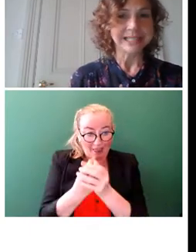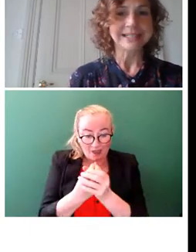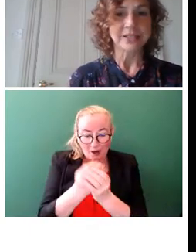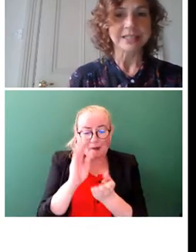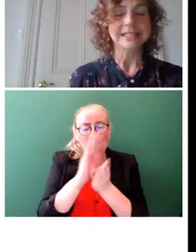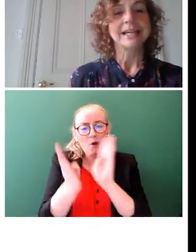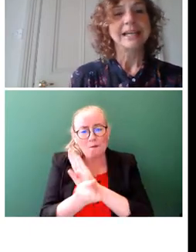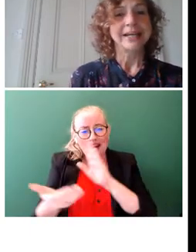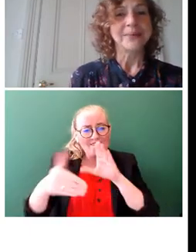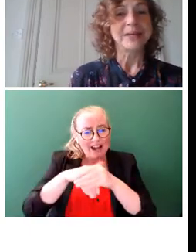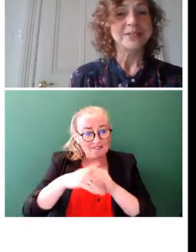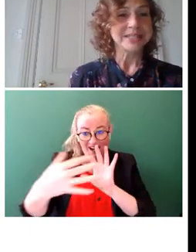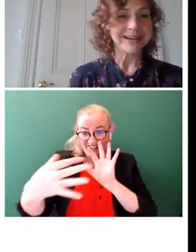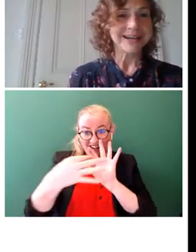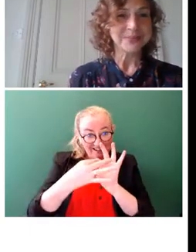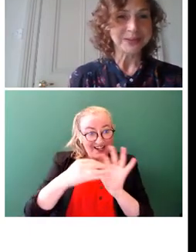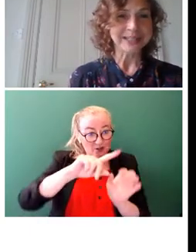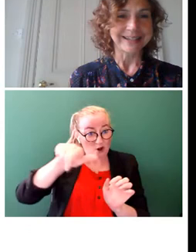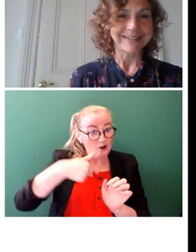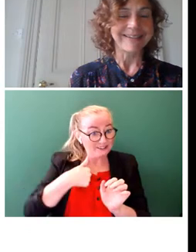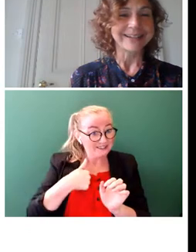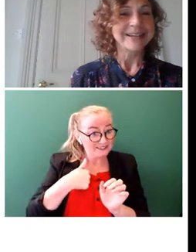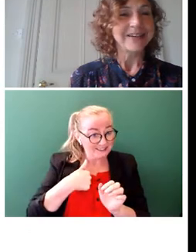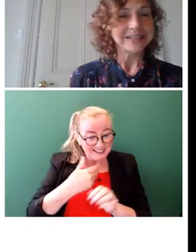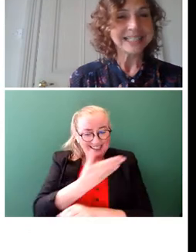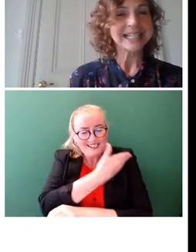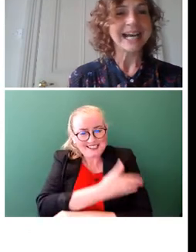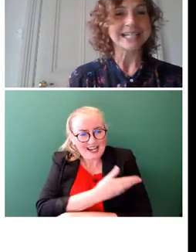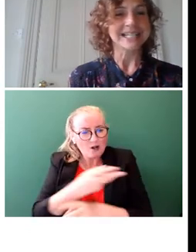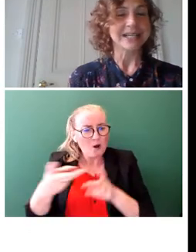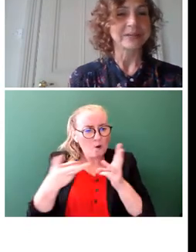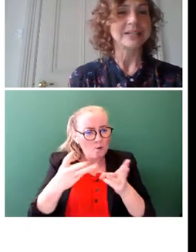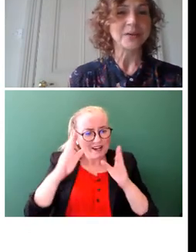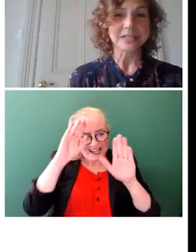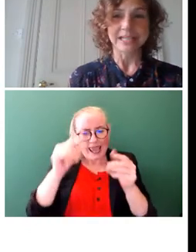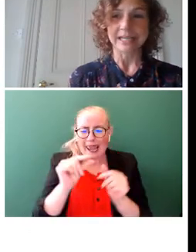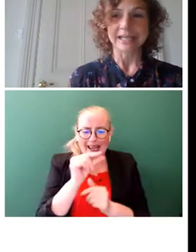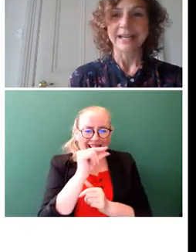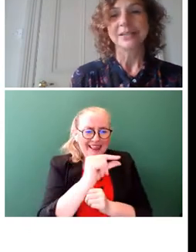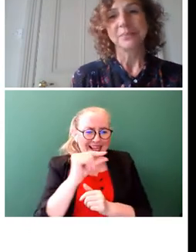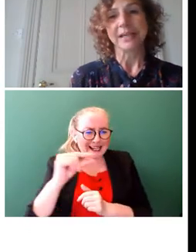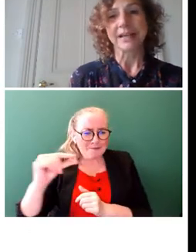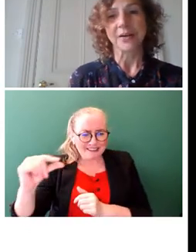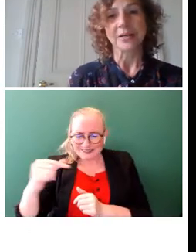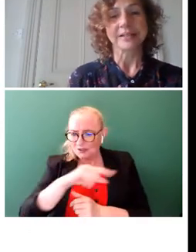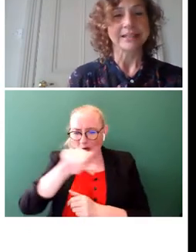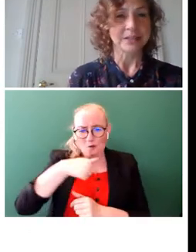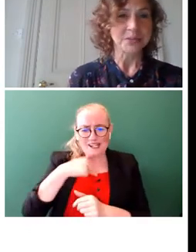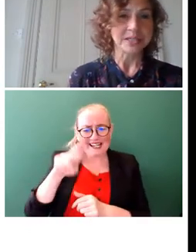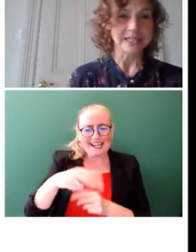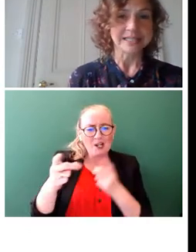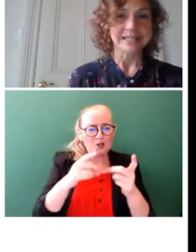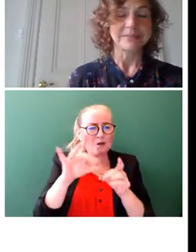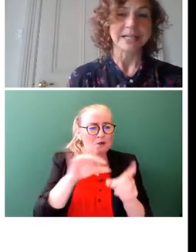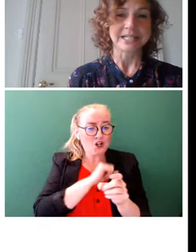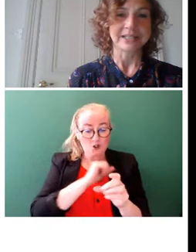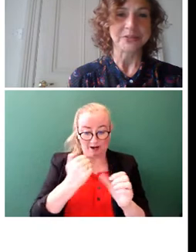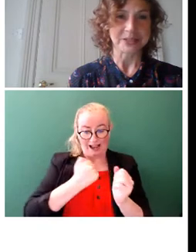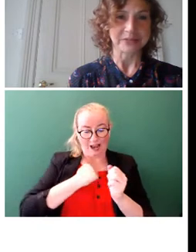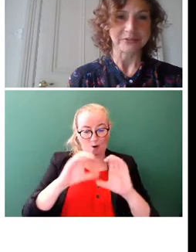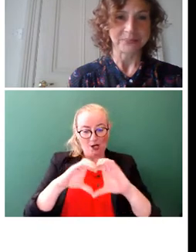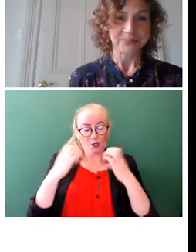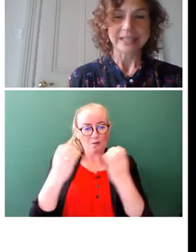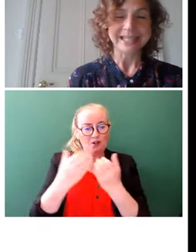involved, to contact us, and to start working on little actions that we can all take to make our communities